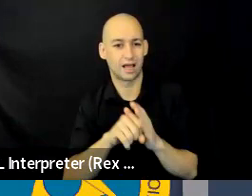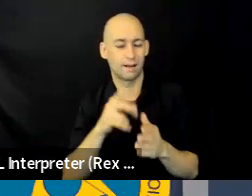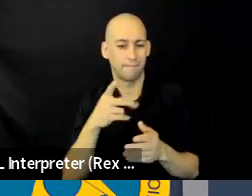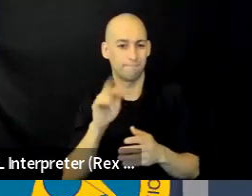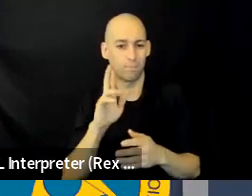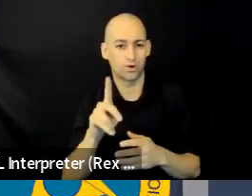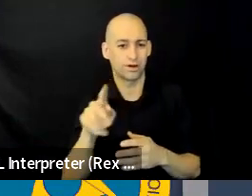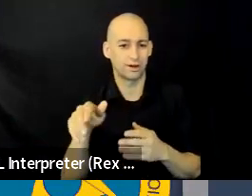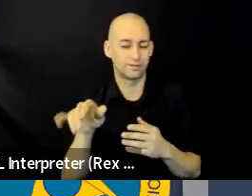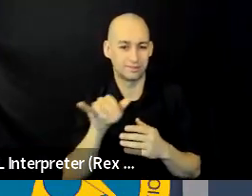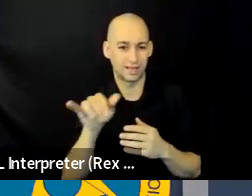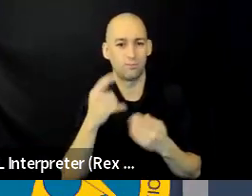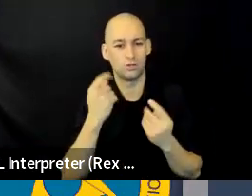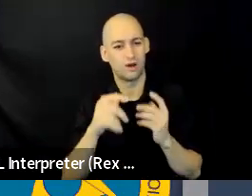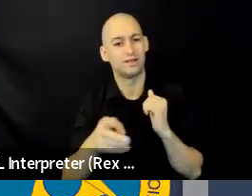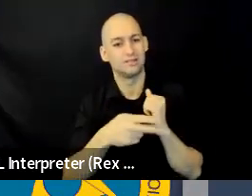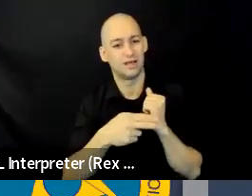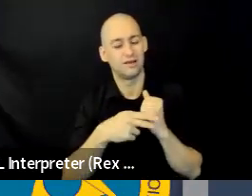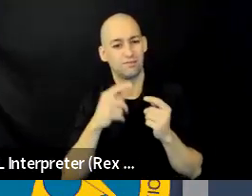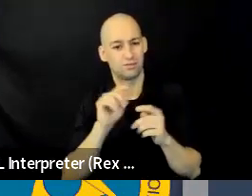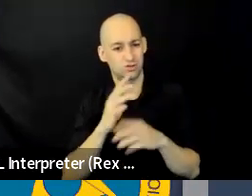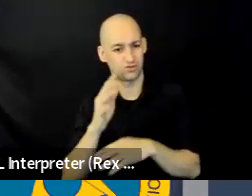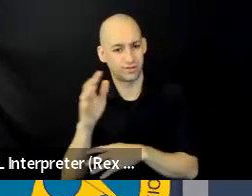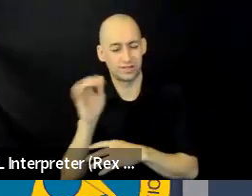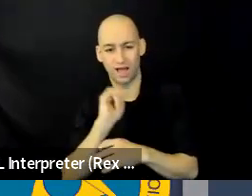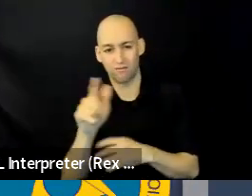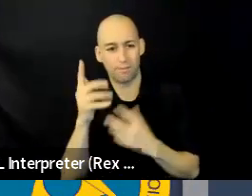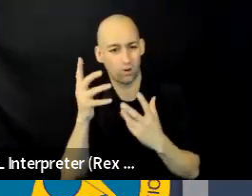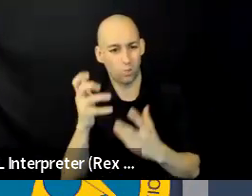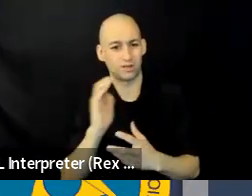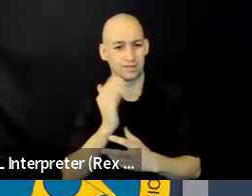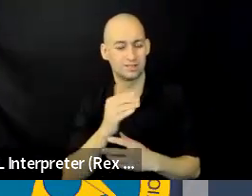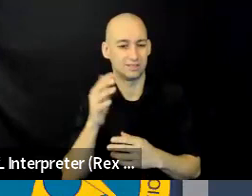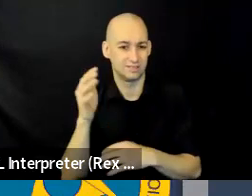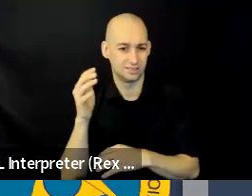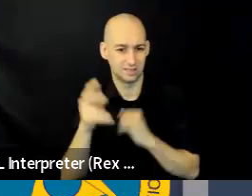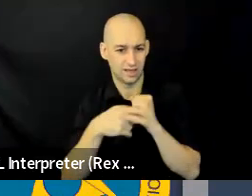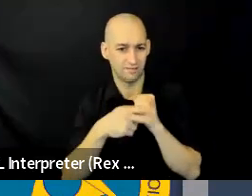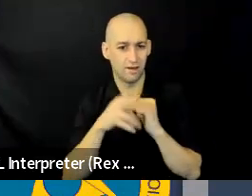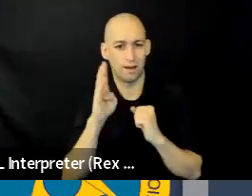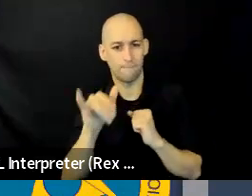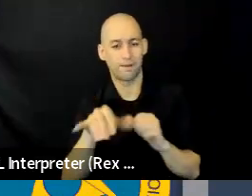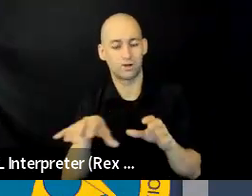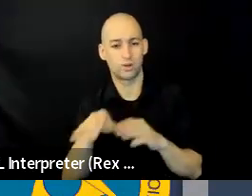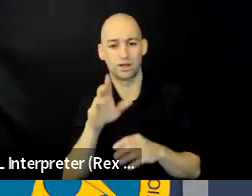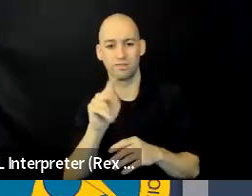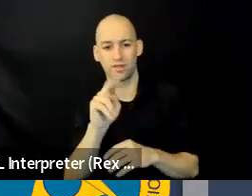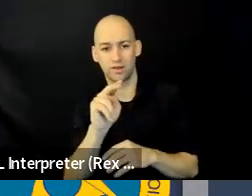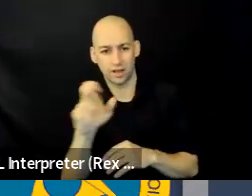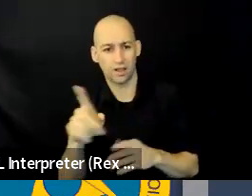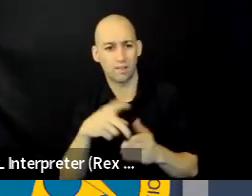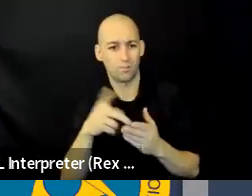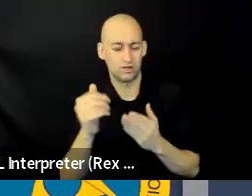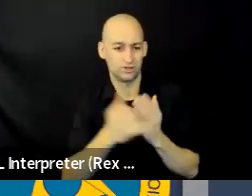we're trying to save those trees that everybody in the world wants us to save by doing this tunnel project. So thank you for